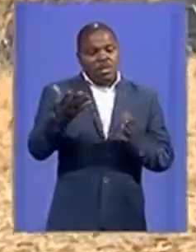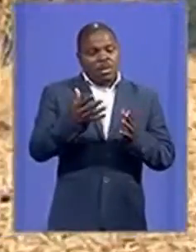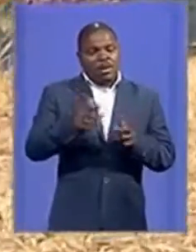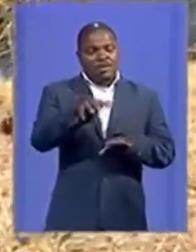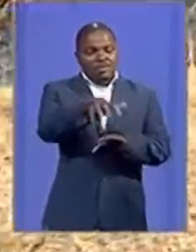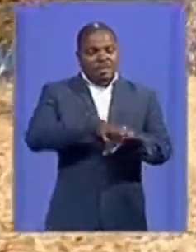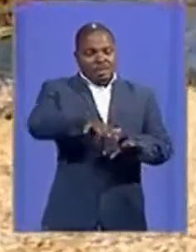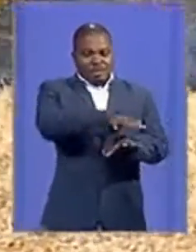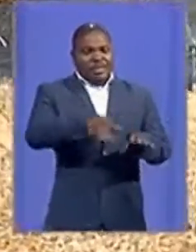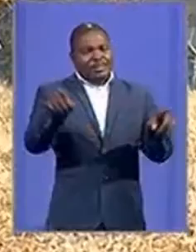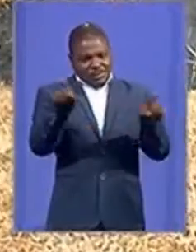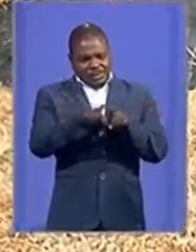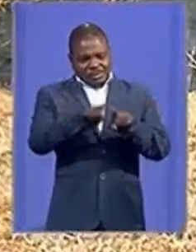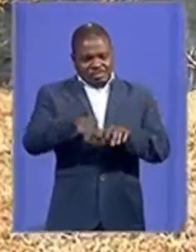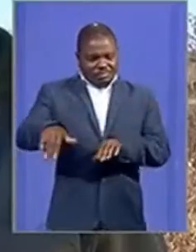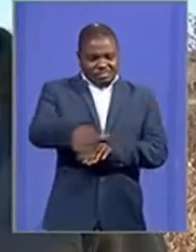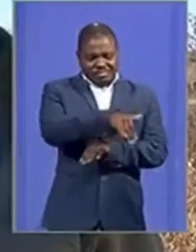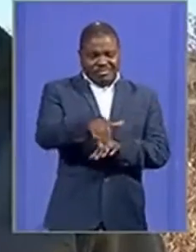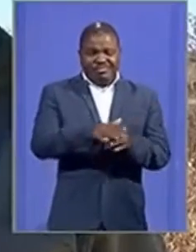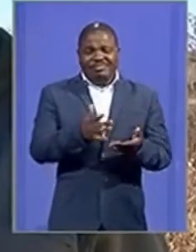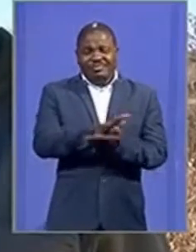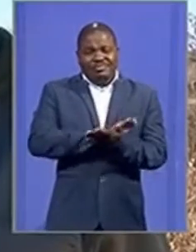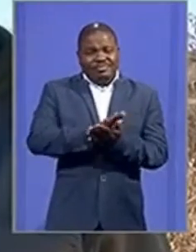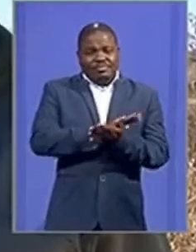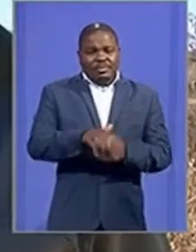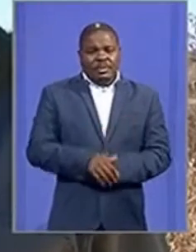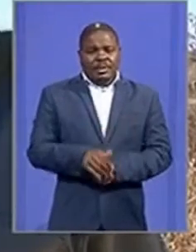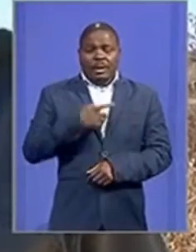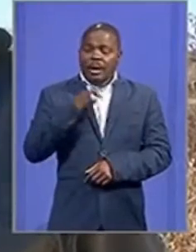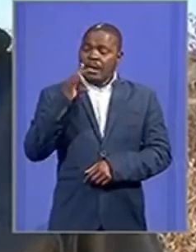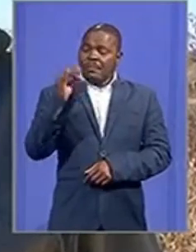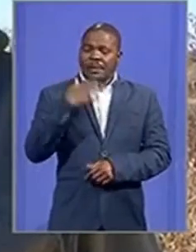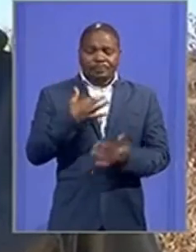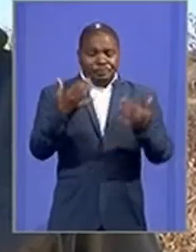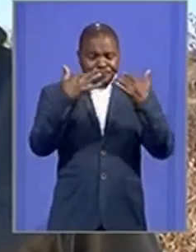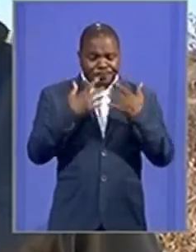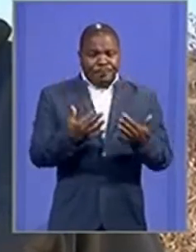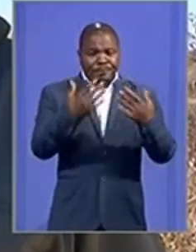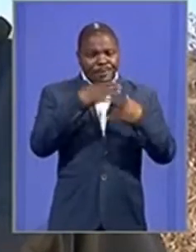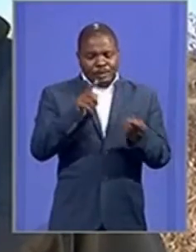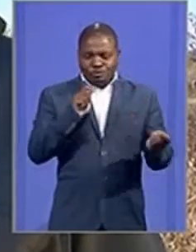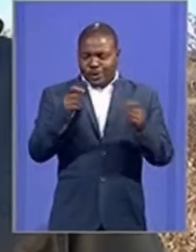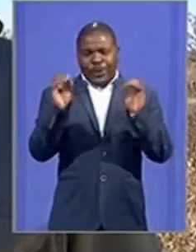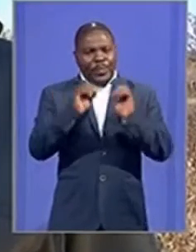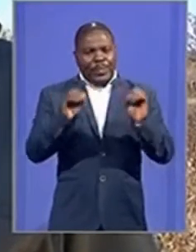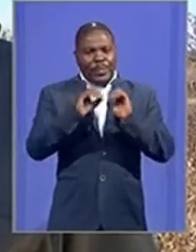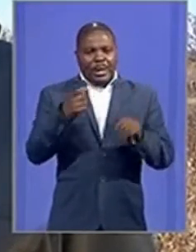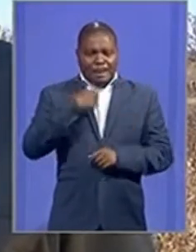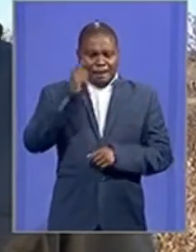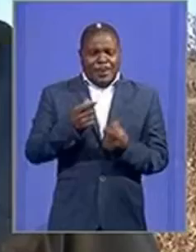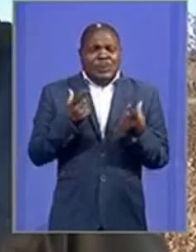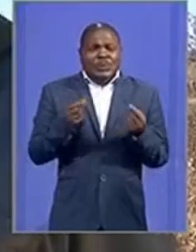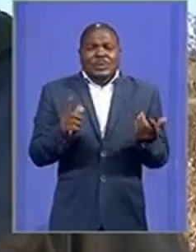yona e tletše ka kelelatshila. I'm still breathing this daily, and nothing changes. I don't know what it is that I have to do